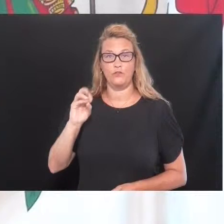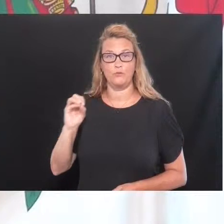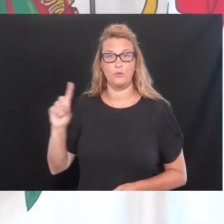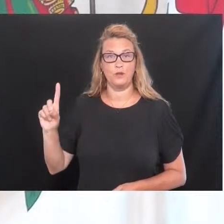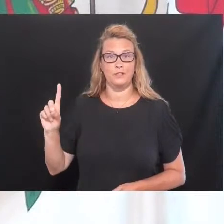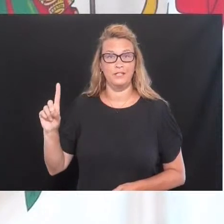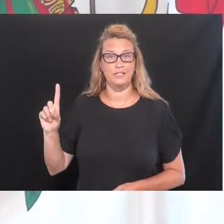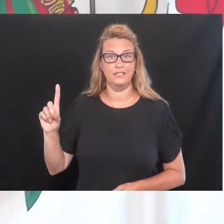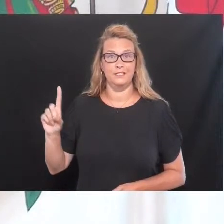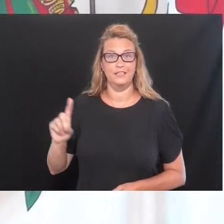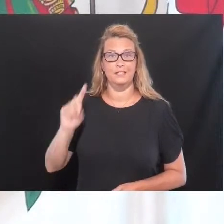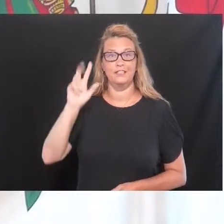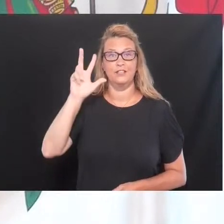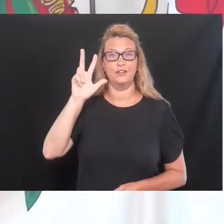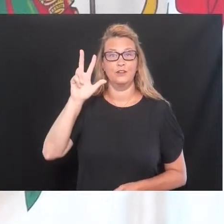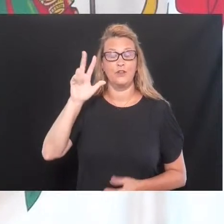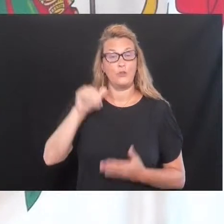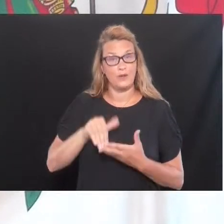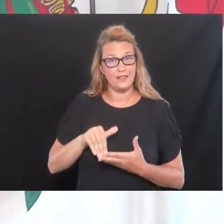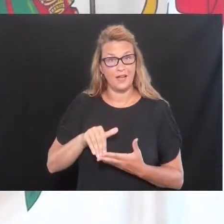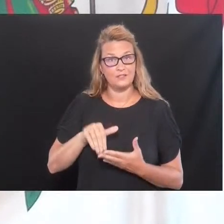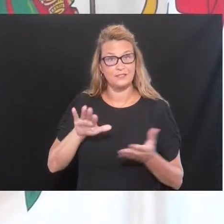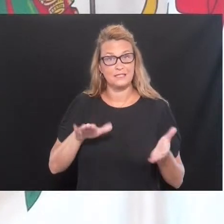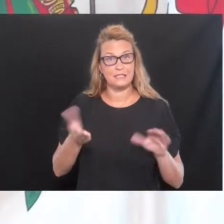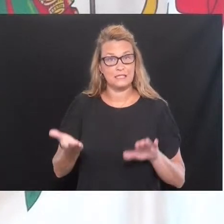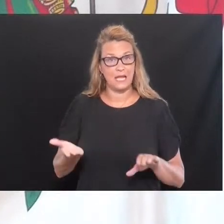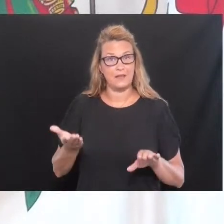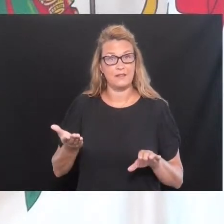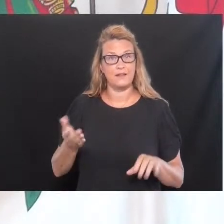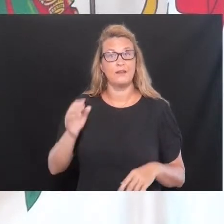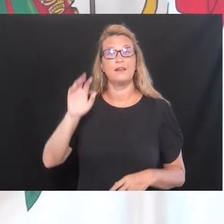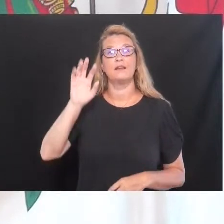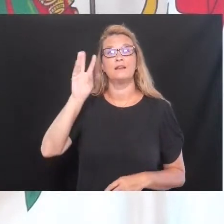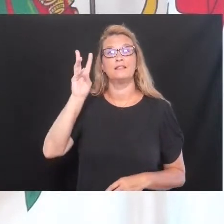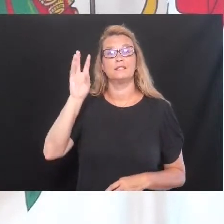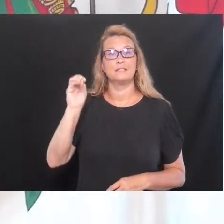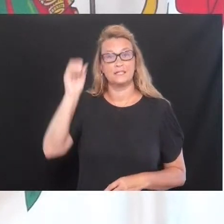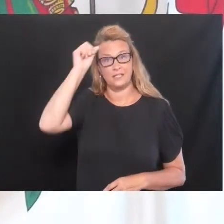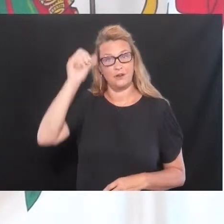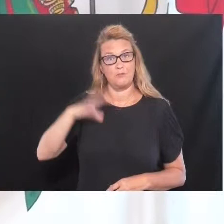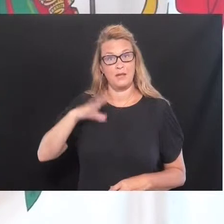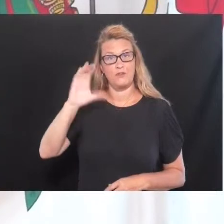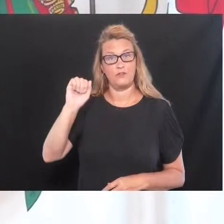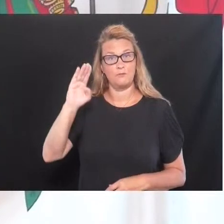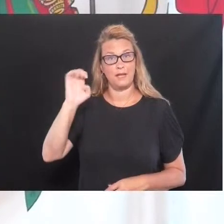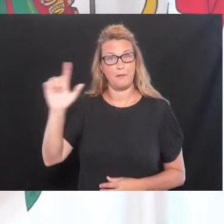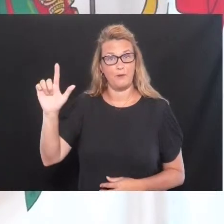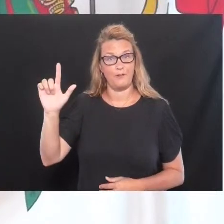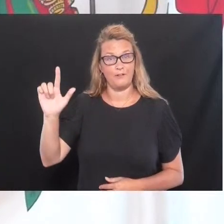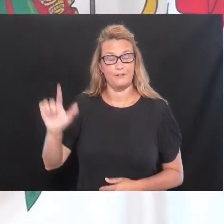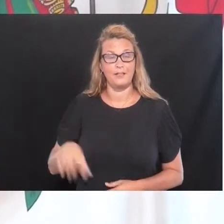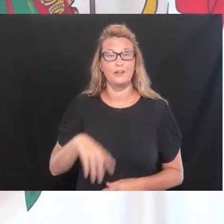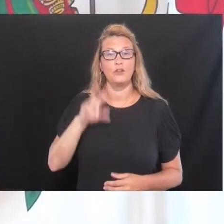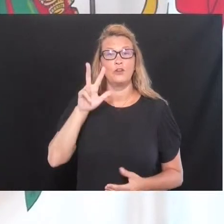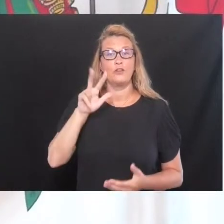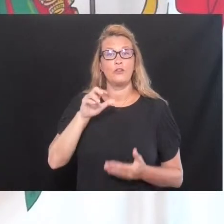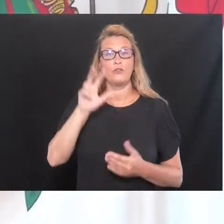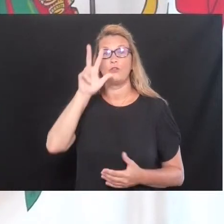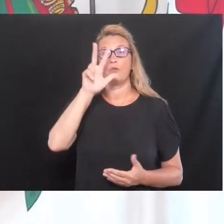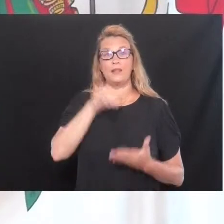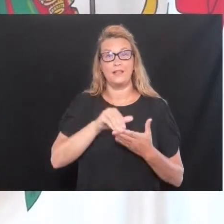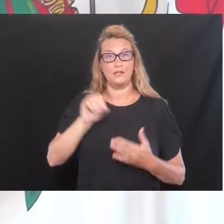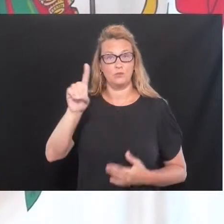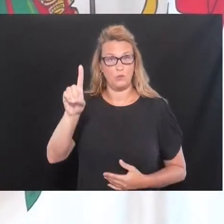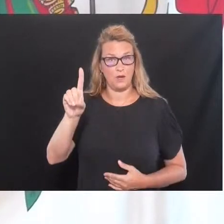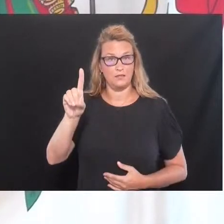County. The 3,000th death in West Virginia is a 60-year-old male from Cabell County. The 3,001st death is